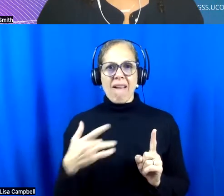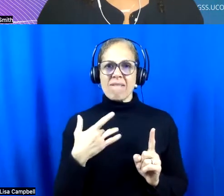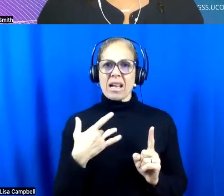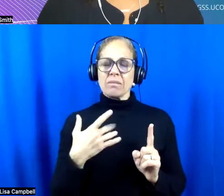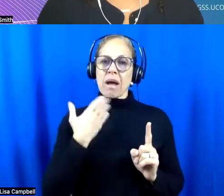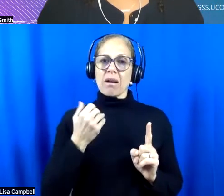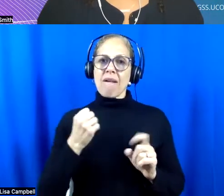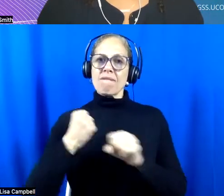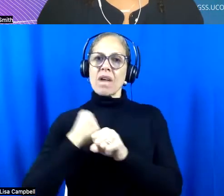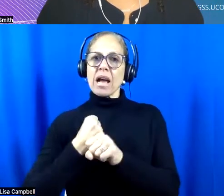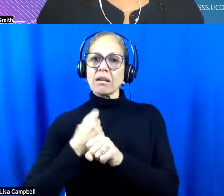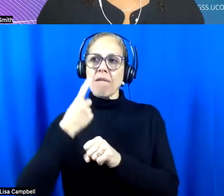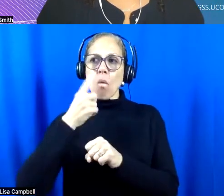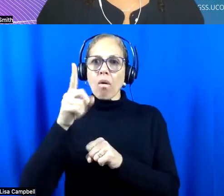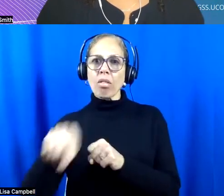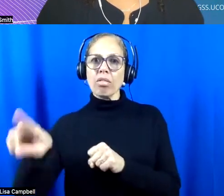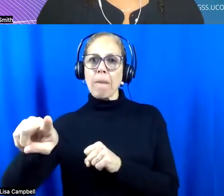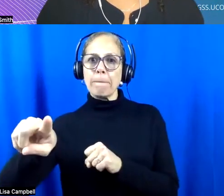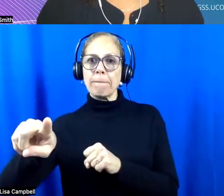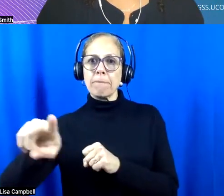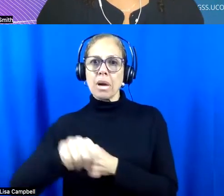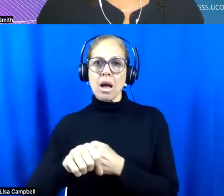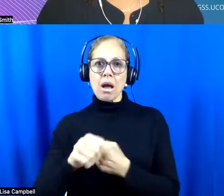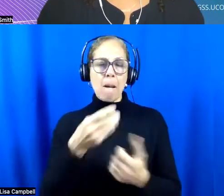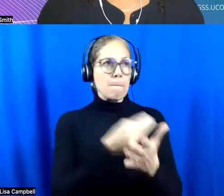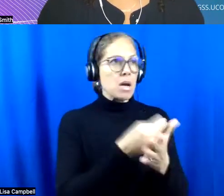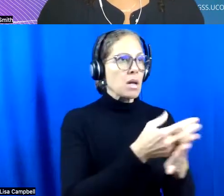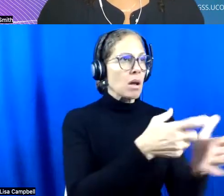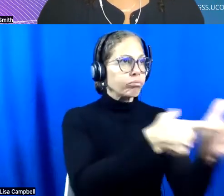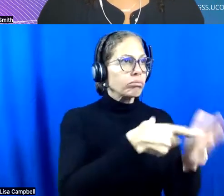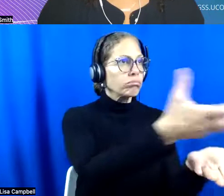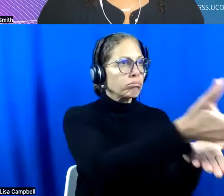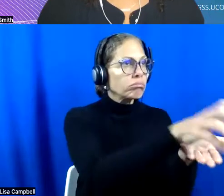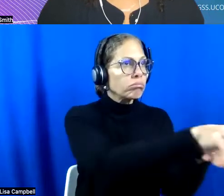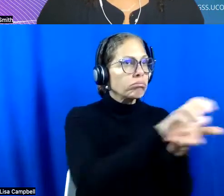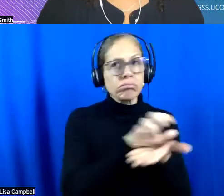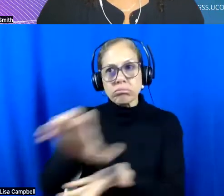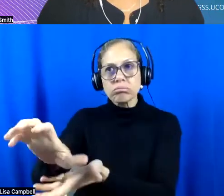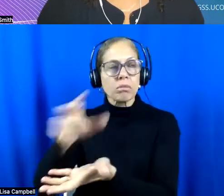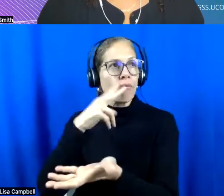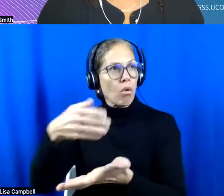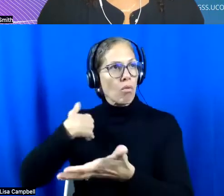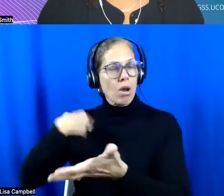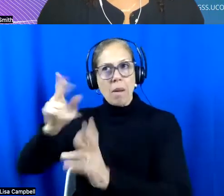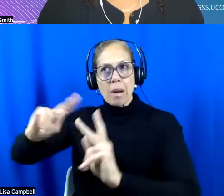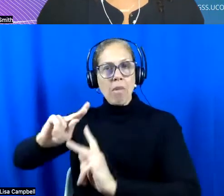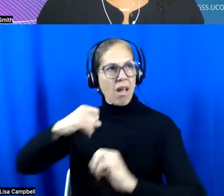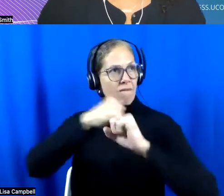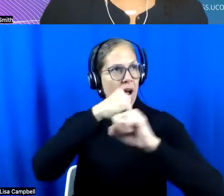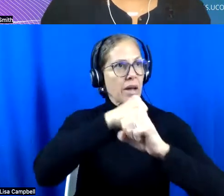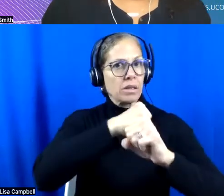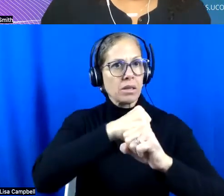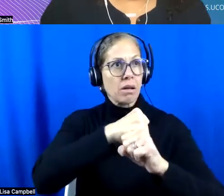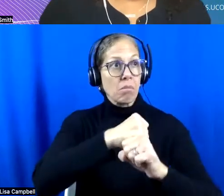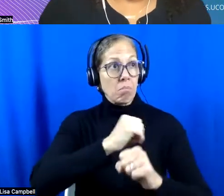others. I can ask for money and demand money for young people in a way that I could never